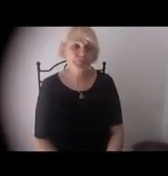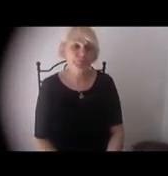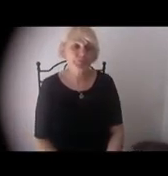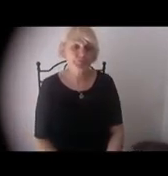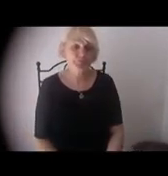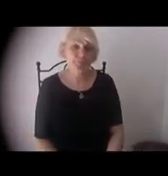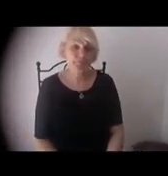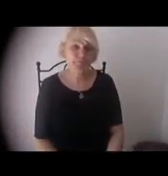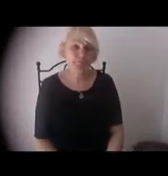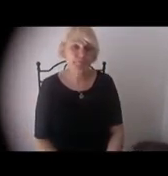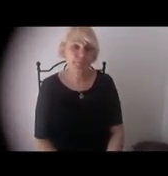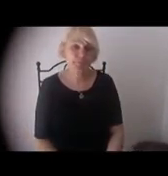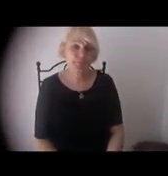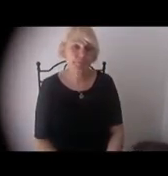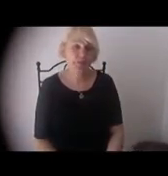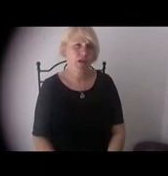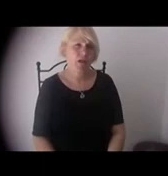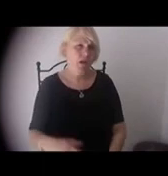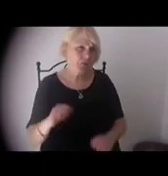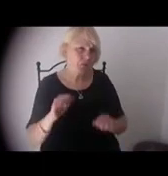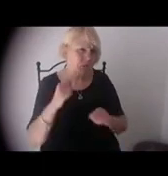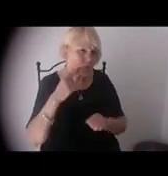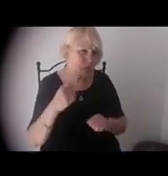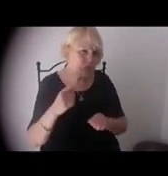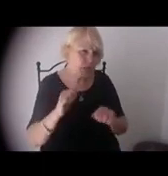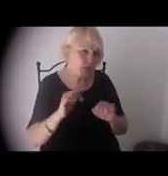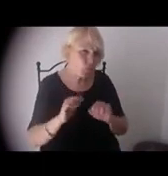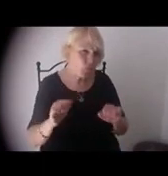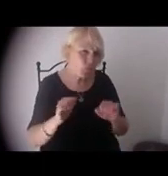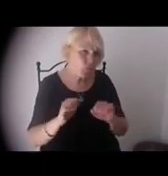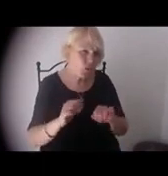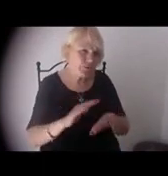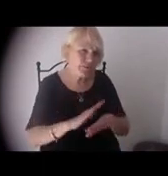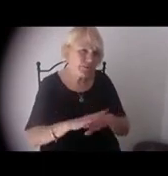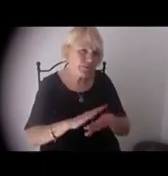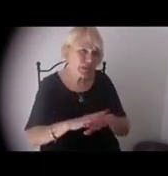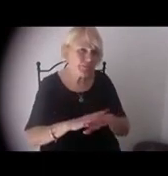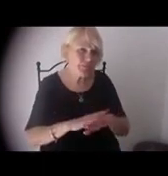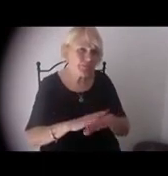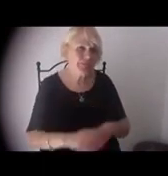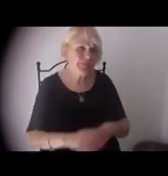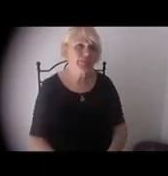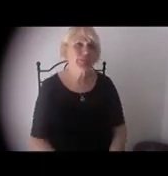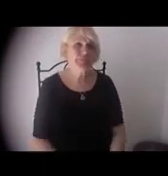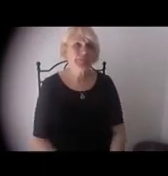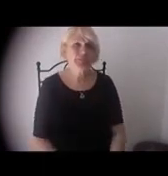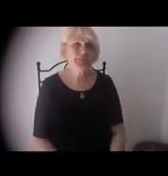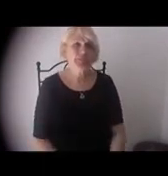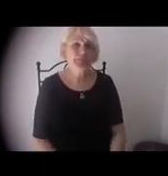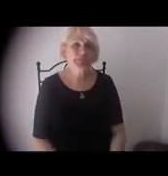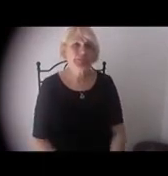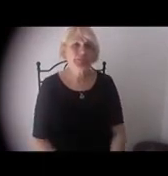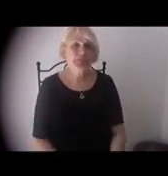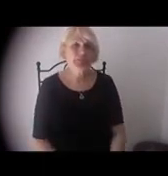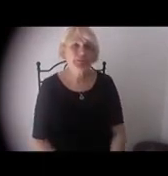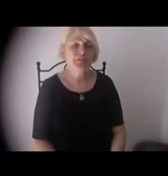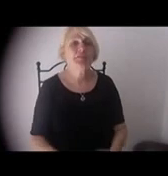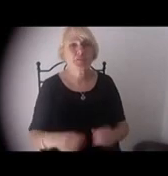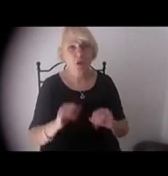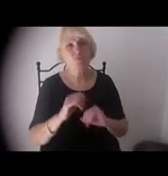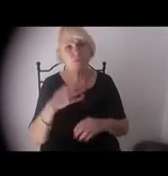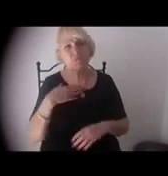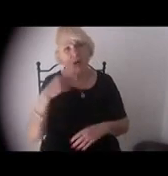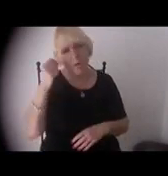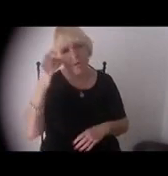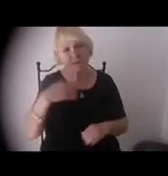Was part of the question about waiting times. Yeah, I think we've kind of covered that. It sounded like in crisis it's within a day or 7